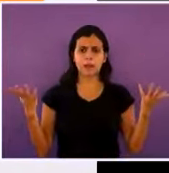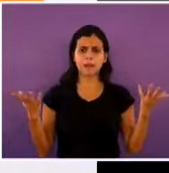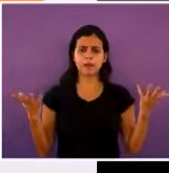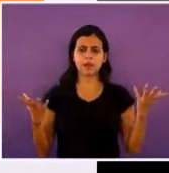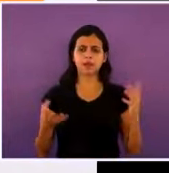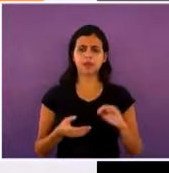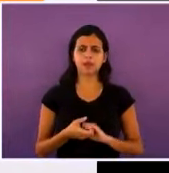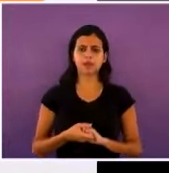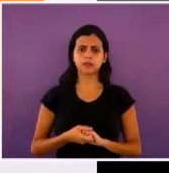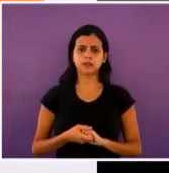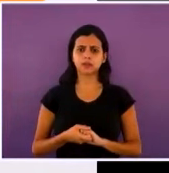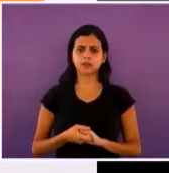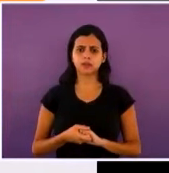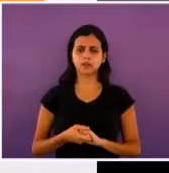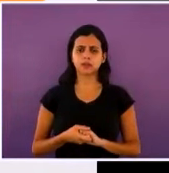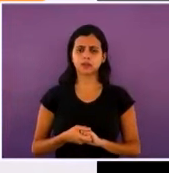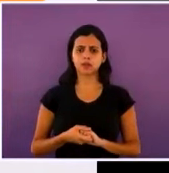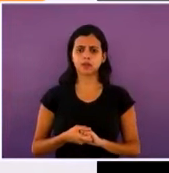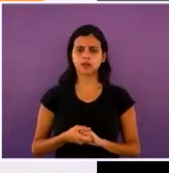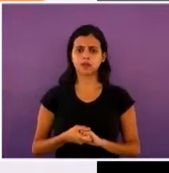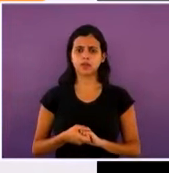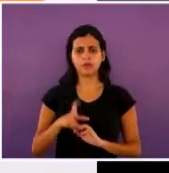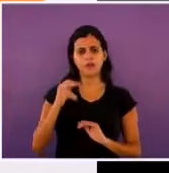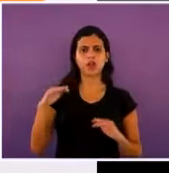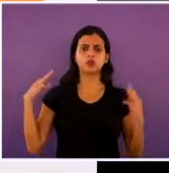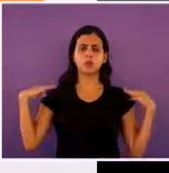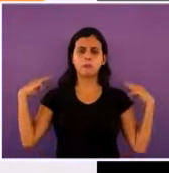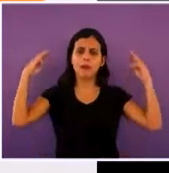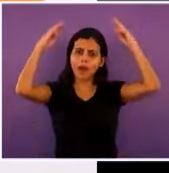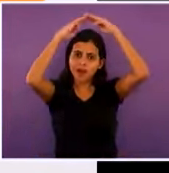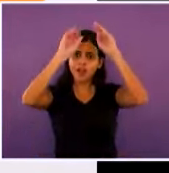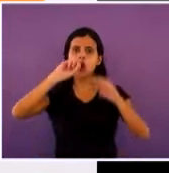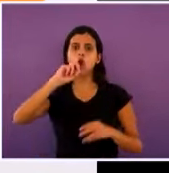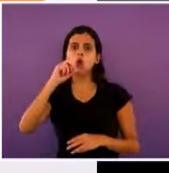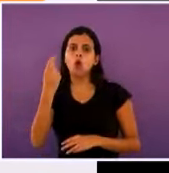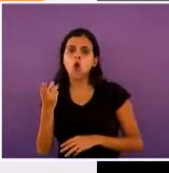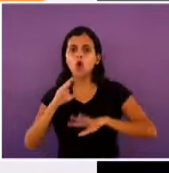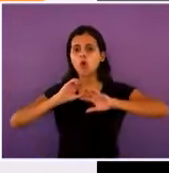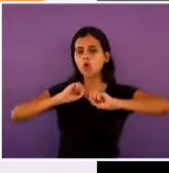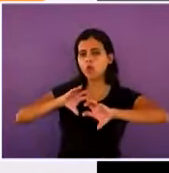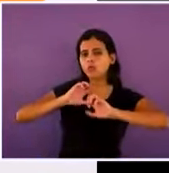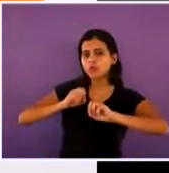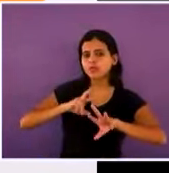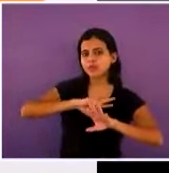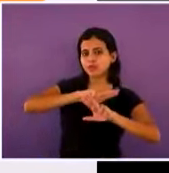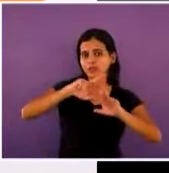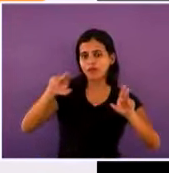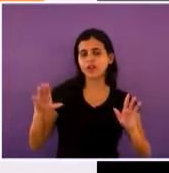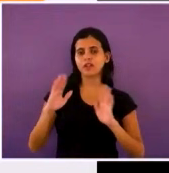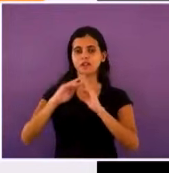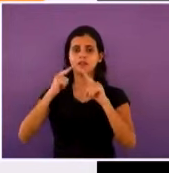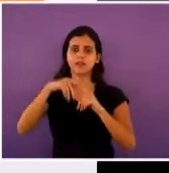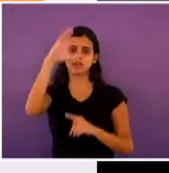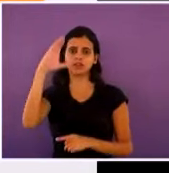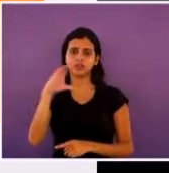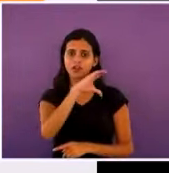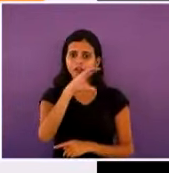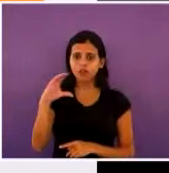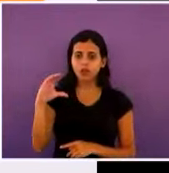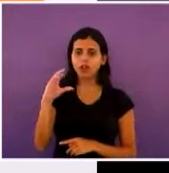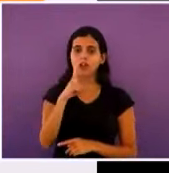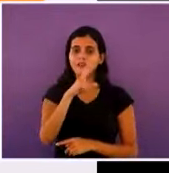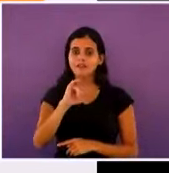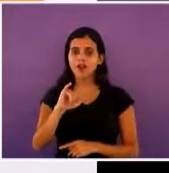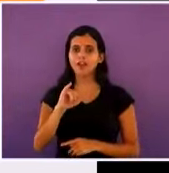peculiar teachings of the Catholic Church. Ele não vai falar sobre Maria ou sobre os ensinos distintivos da Igreja Católica. He would talk about mission, the